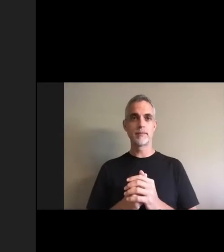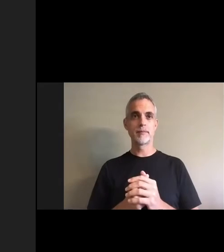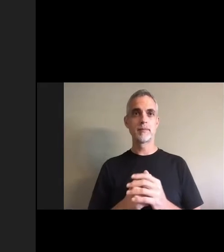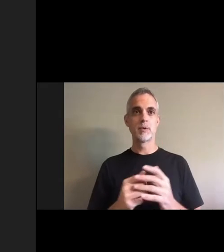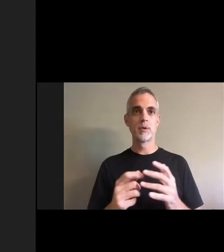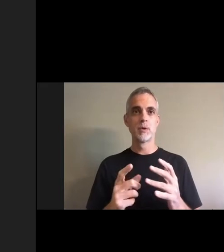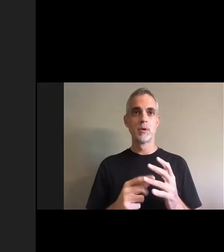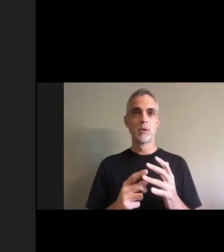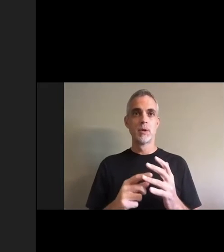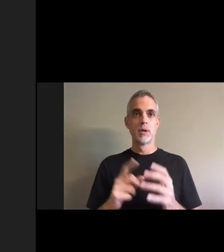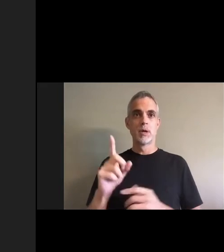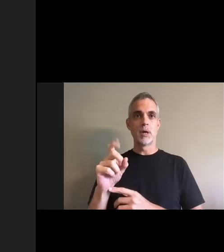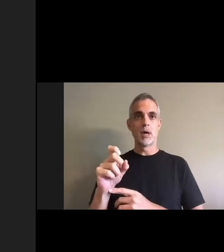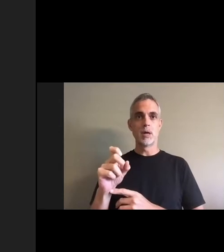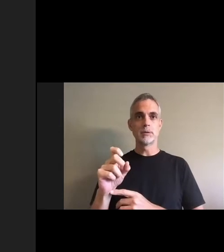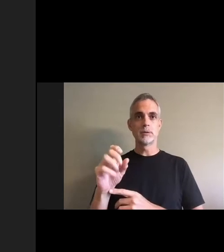media networks.